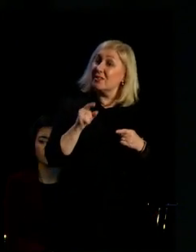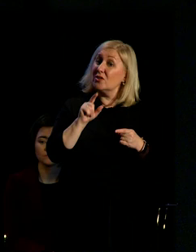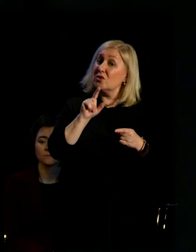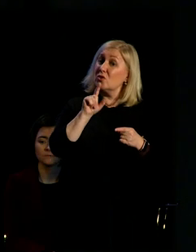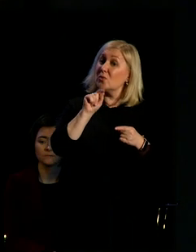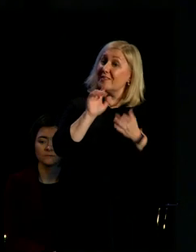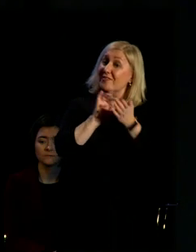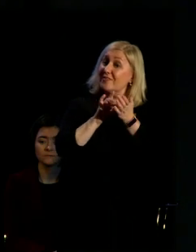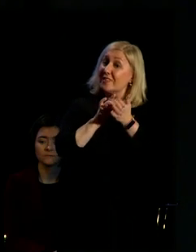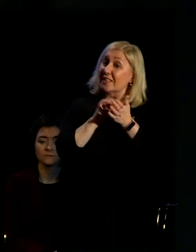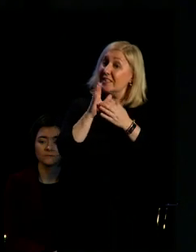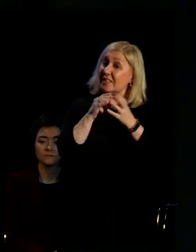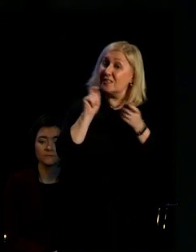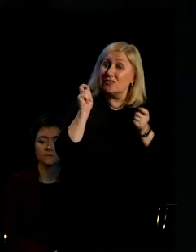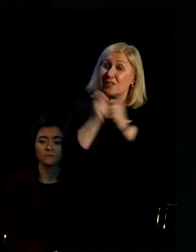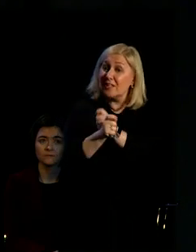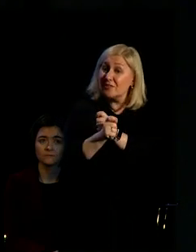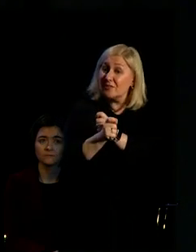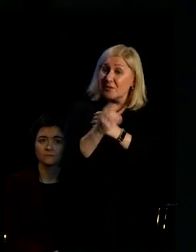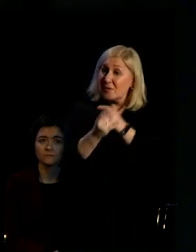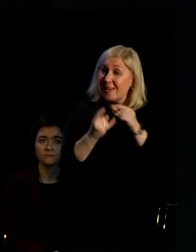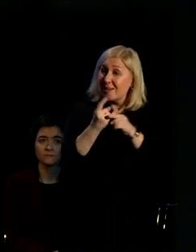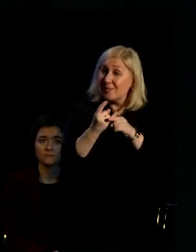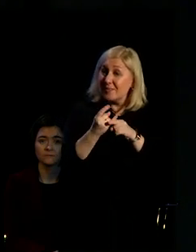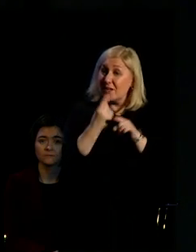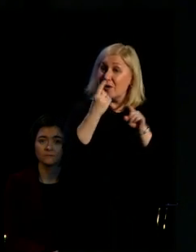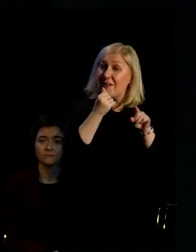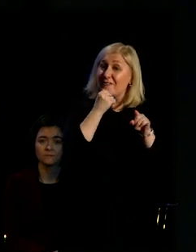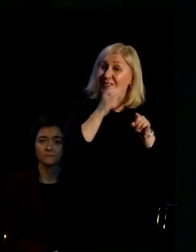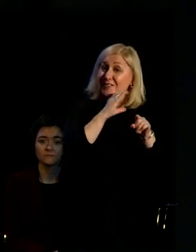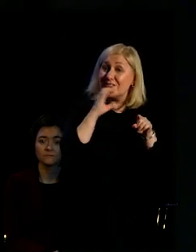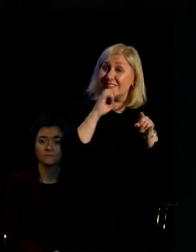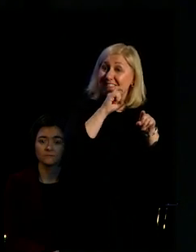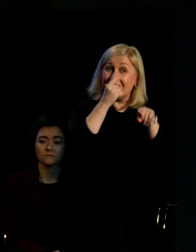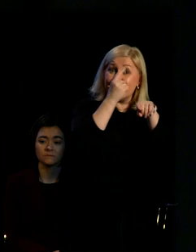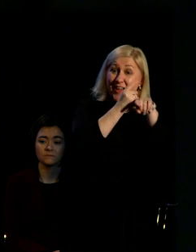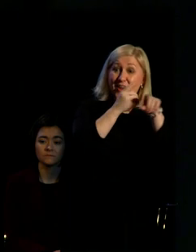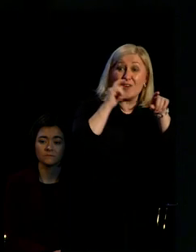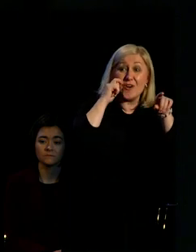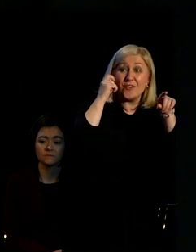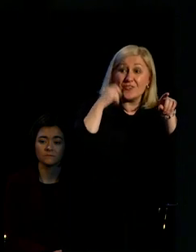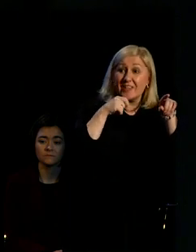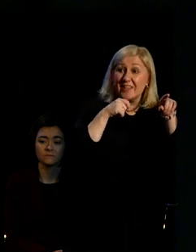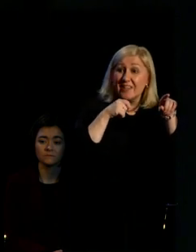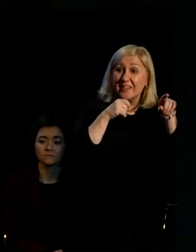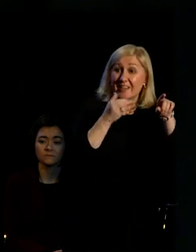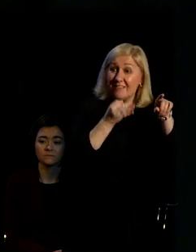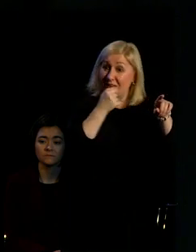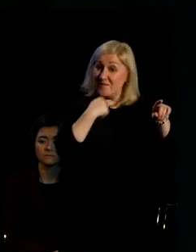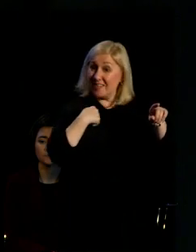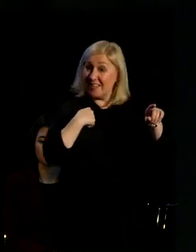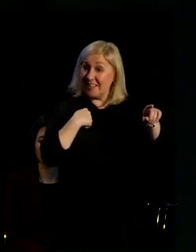2015, when I was discovered by a first cousin still living in Korzak, and I learned a little bit about my